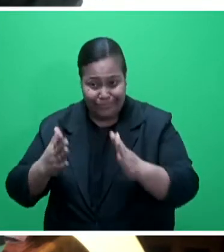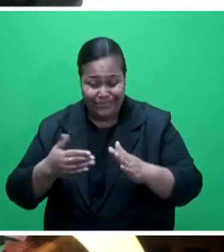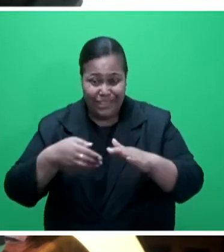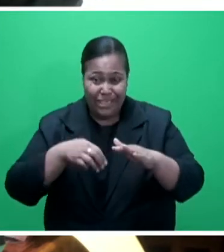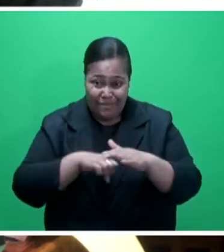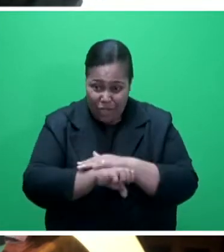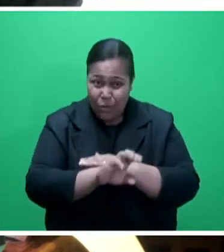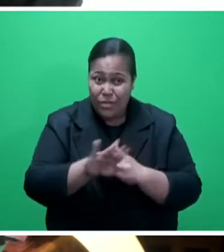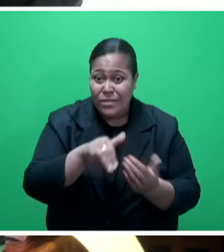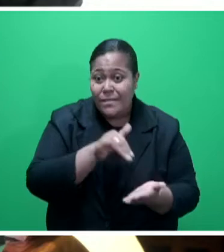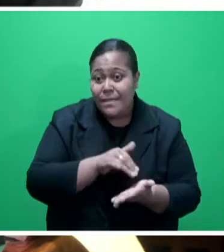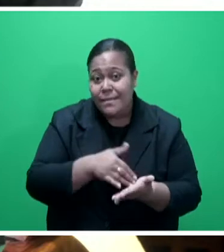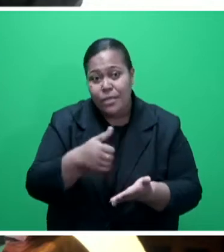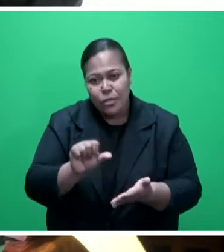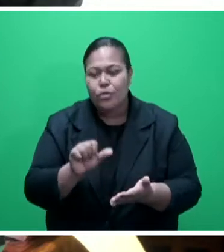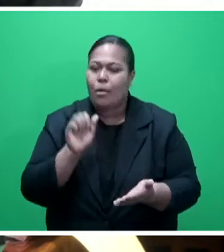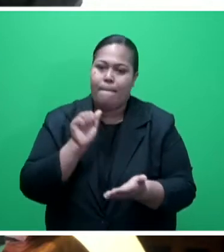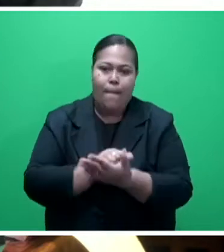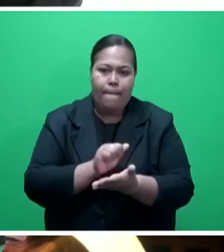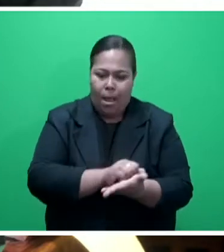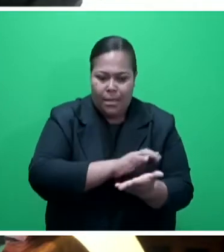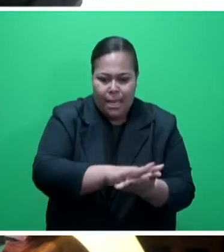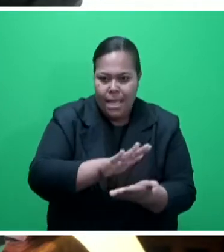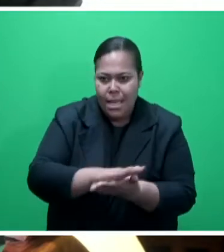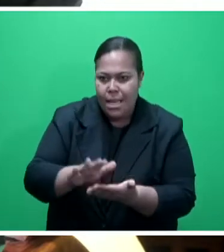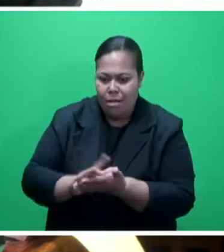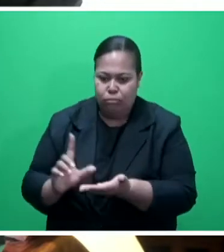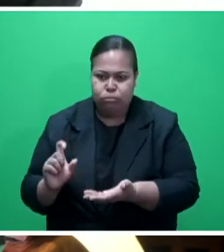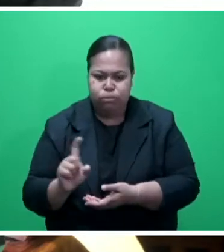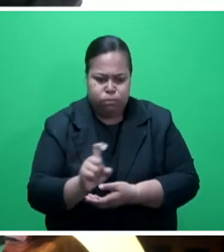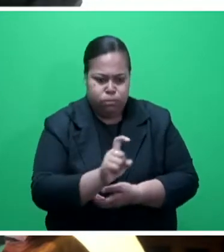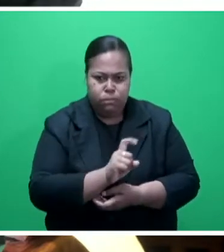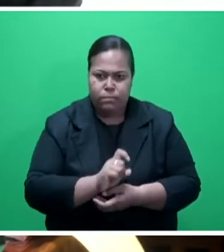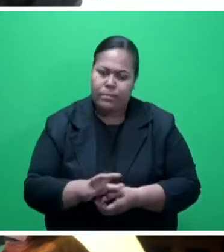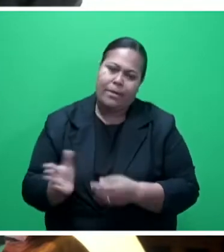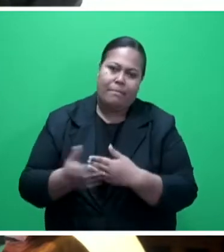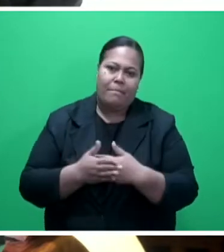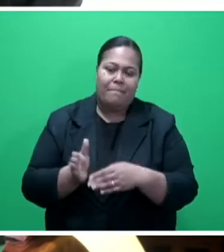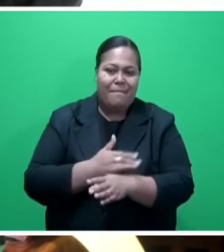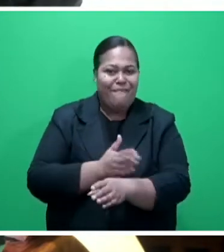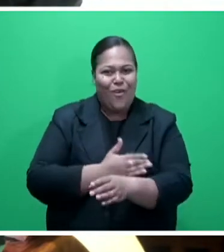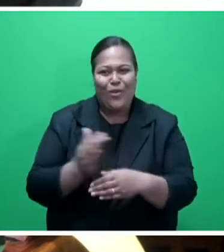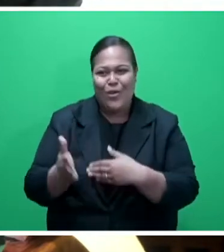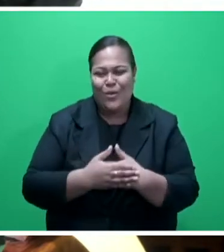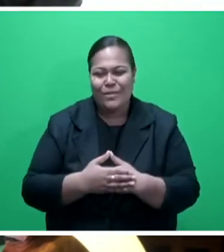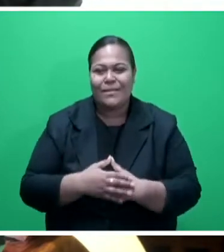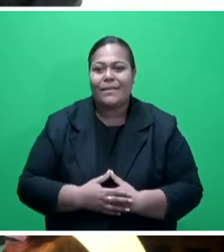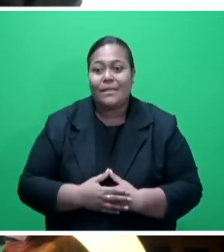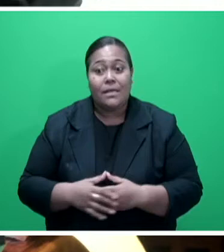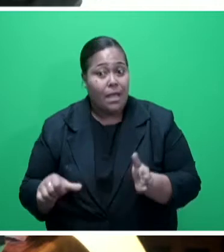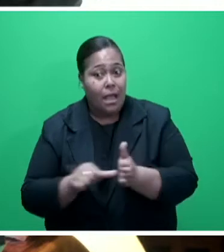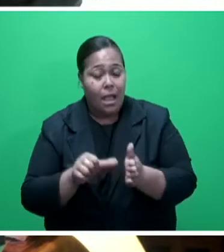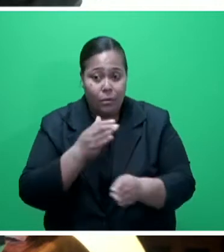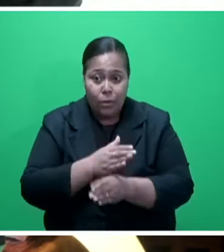centers were properly sanitized and disinfected before their closure. Mr. Speaker, sir, the hard